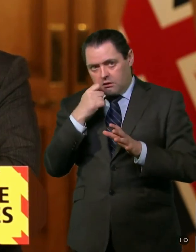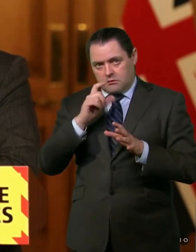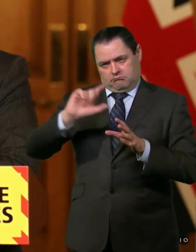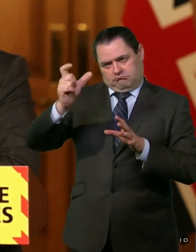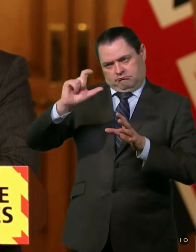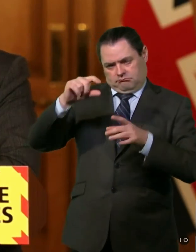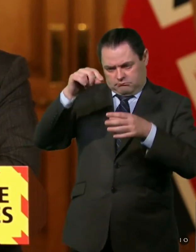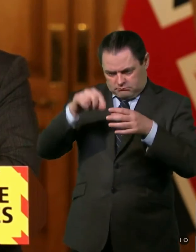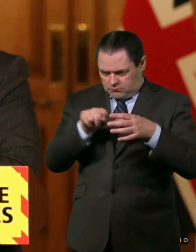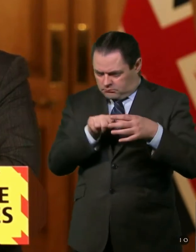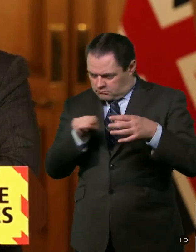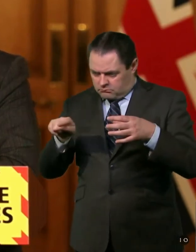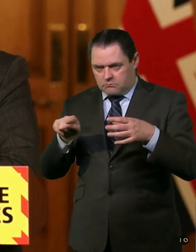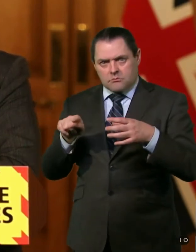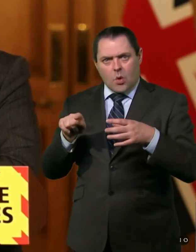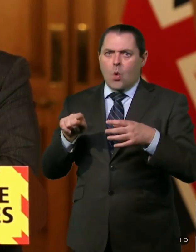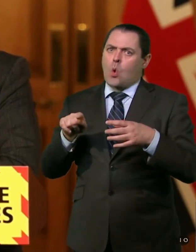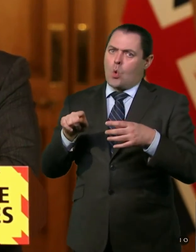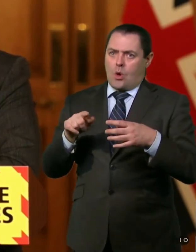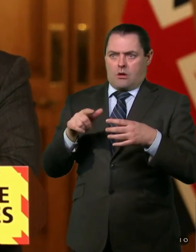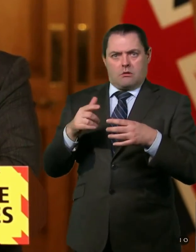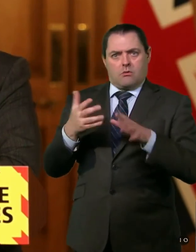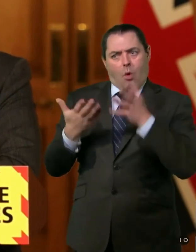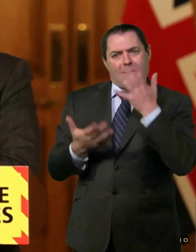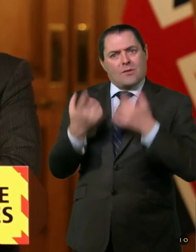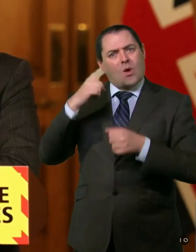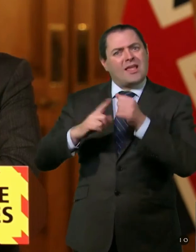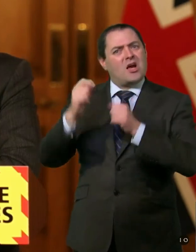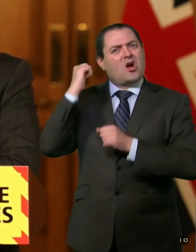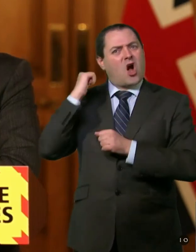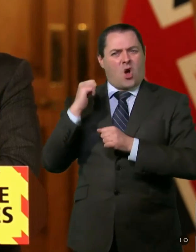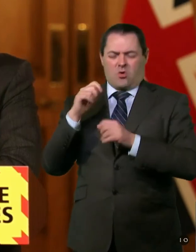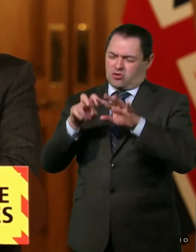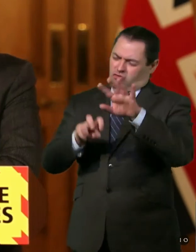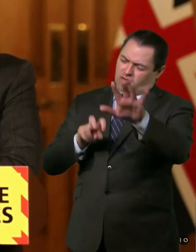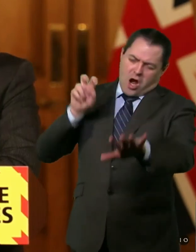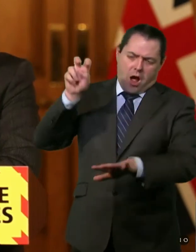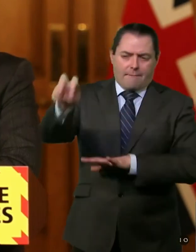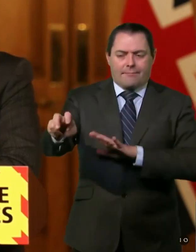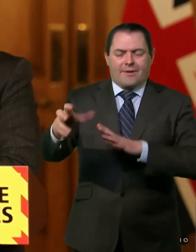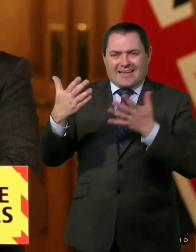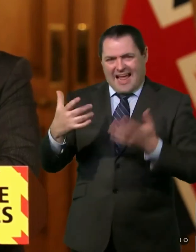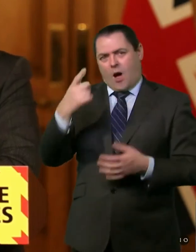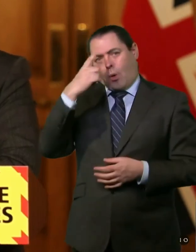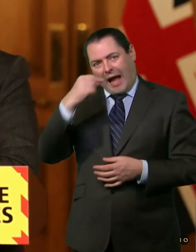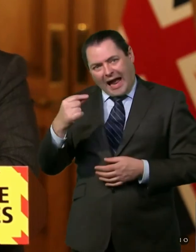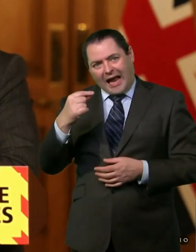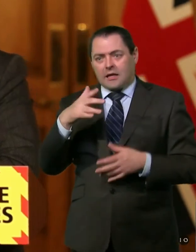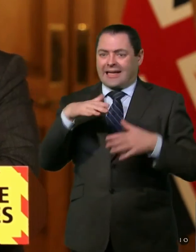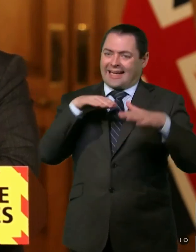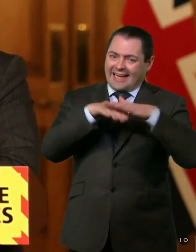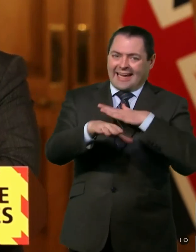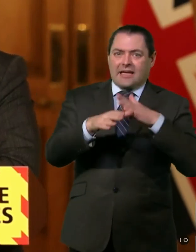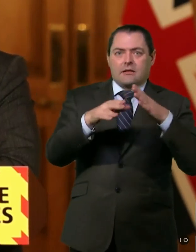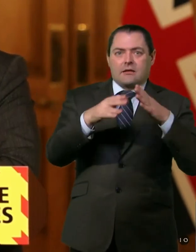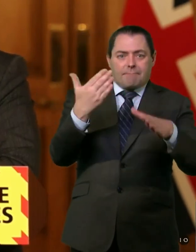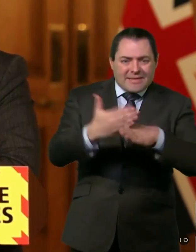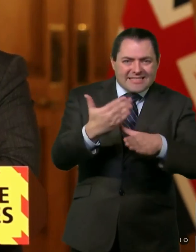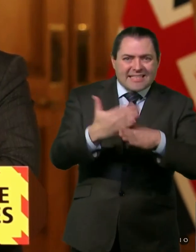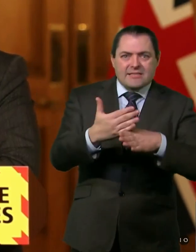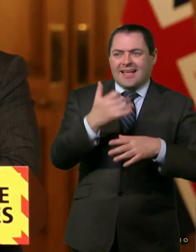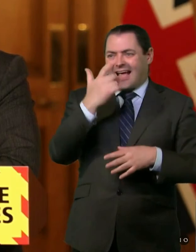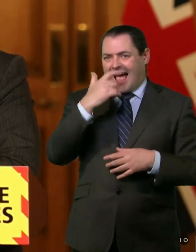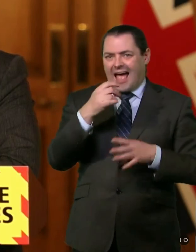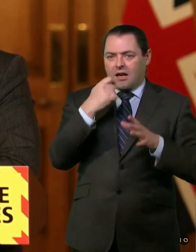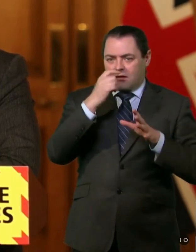resource. Mass testing, community testing by businesses using lateral flow tests, PCR tests, all sorts of other tests